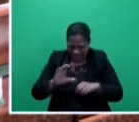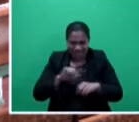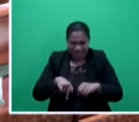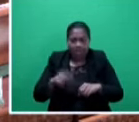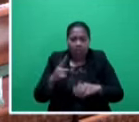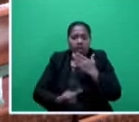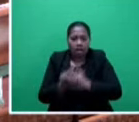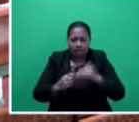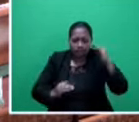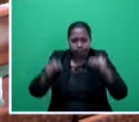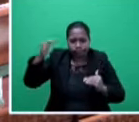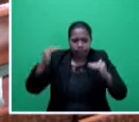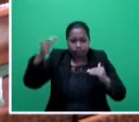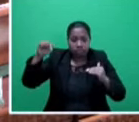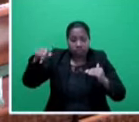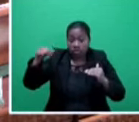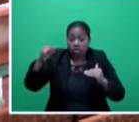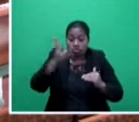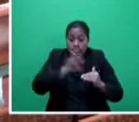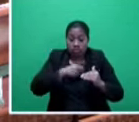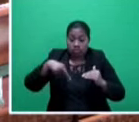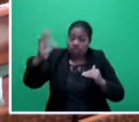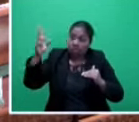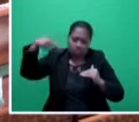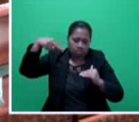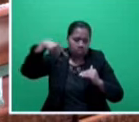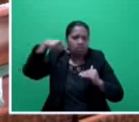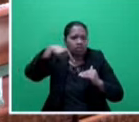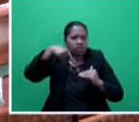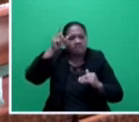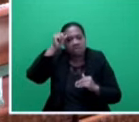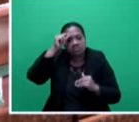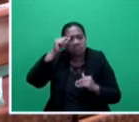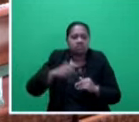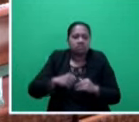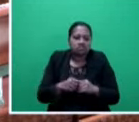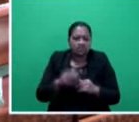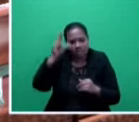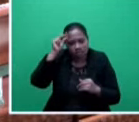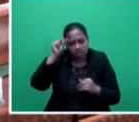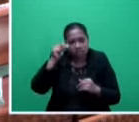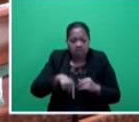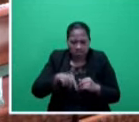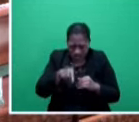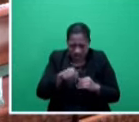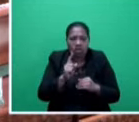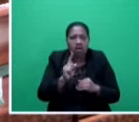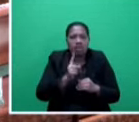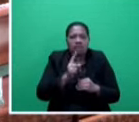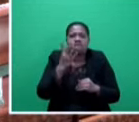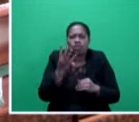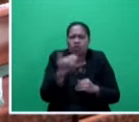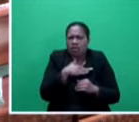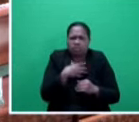religious organization, Grace Roads Church, and that of its 400 plus members in